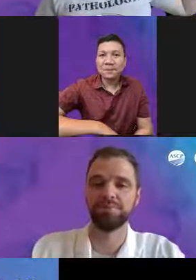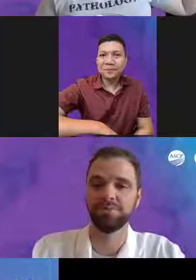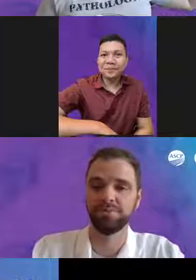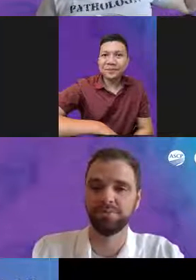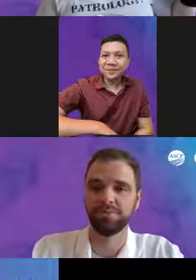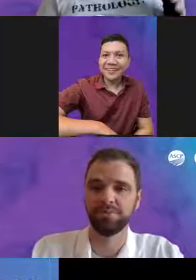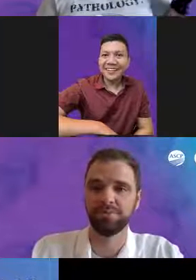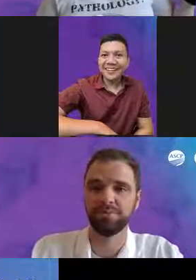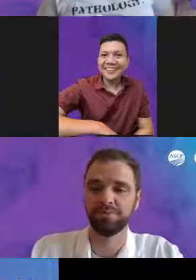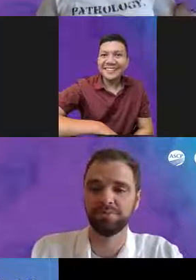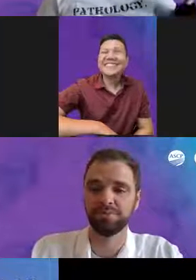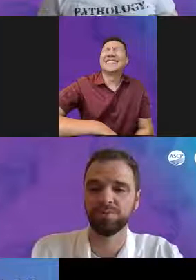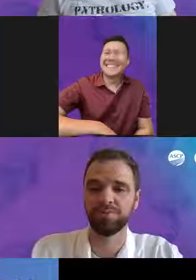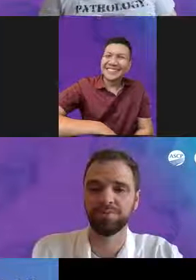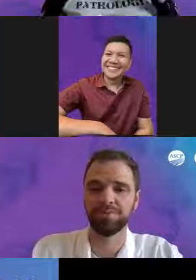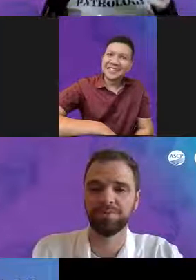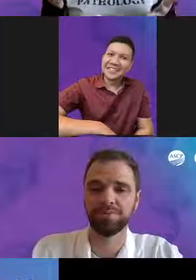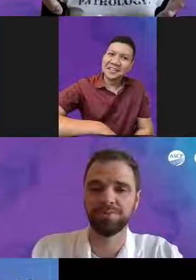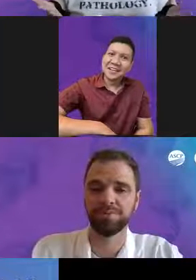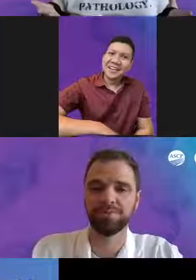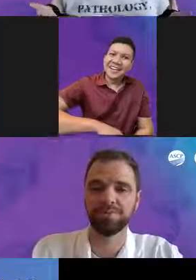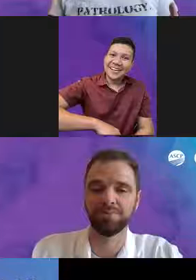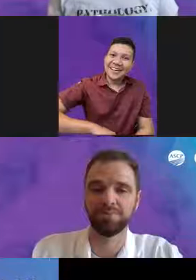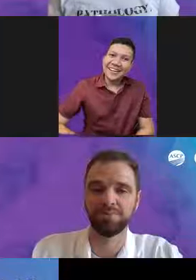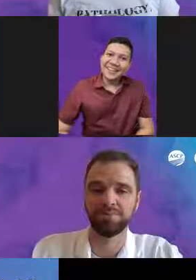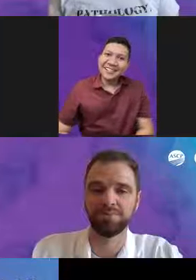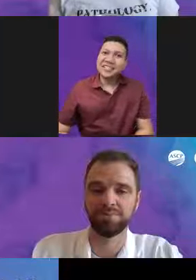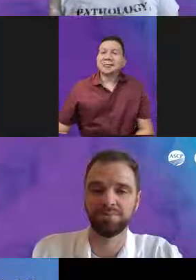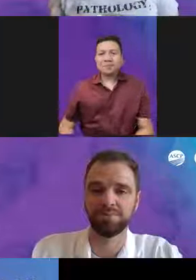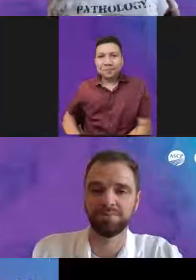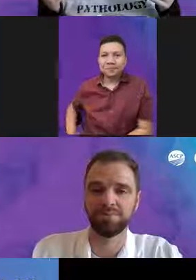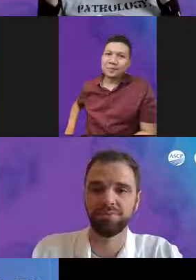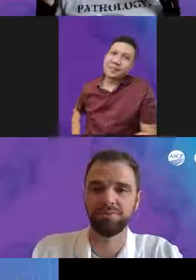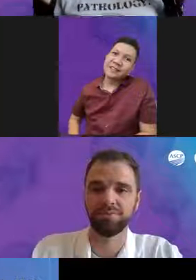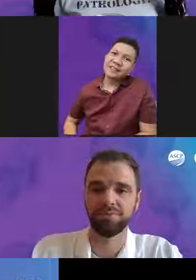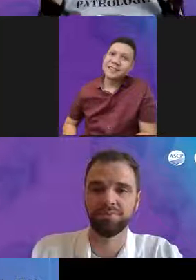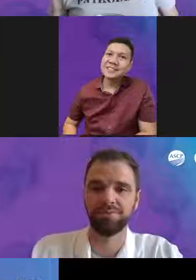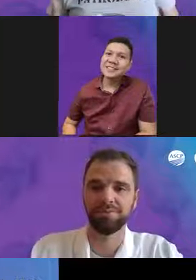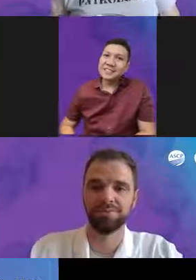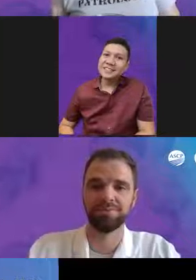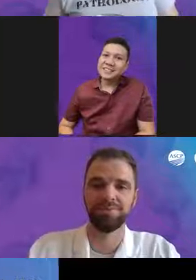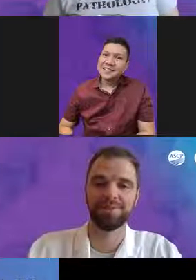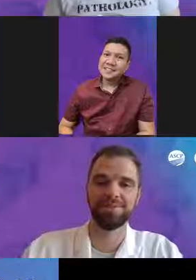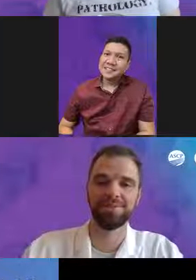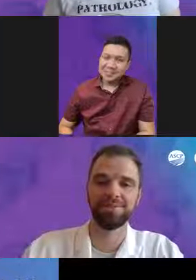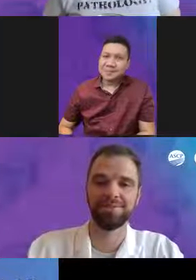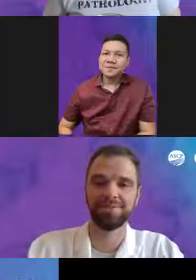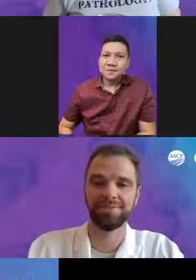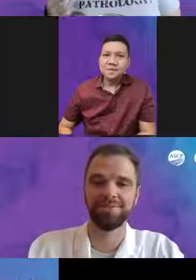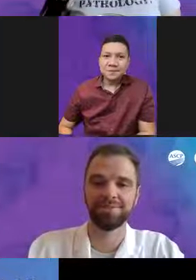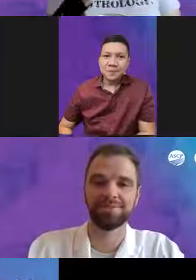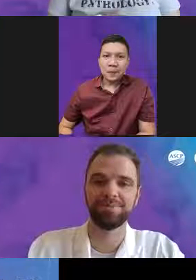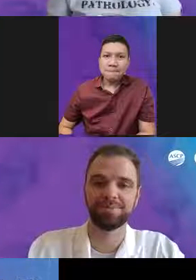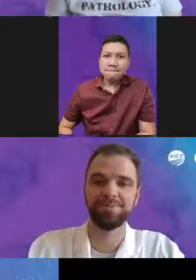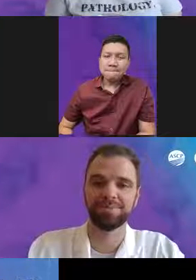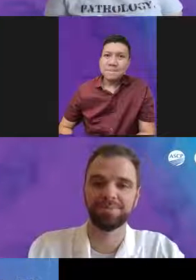the showy ones that everybody talks about, but nobody ever talks about red cells. And they are the workhorses of the blood. Mm-hmm.